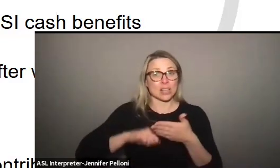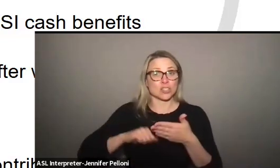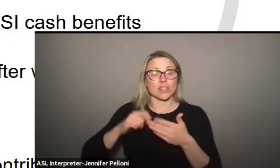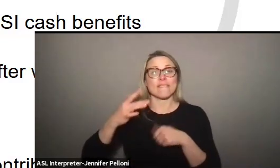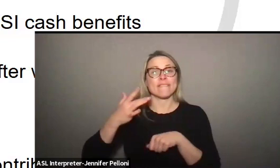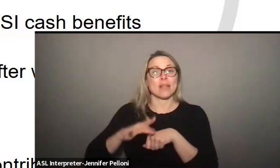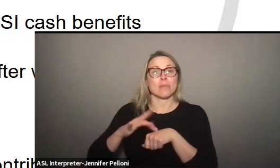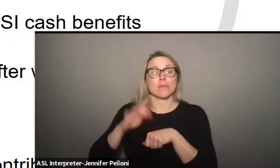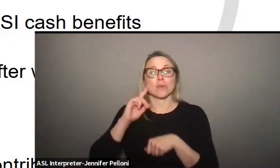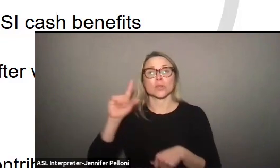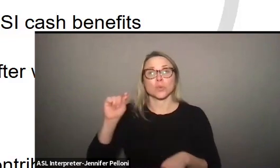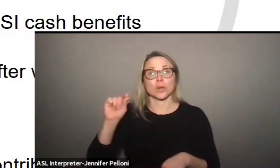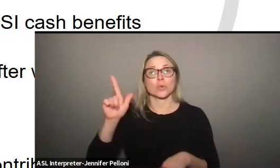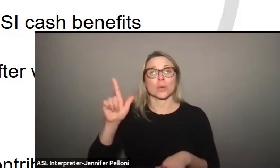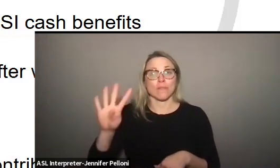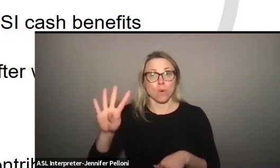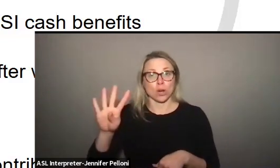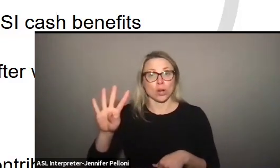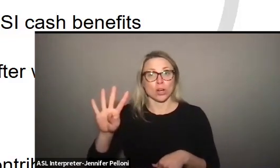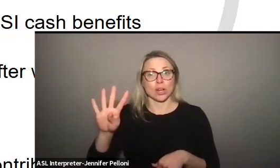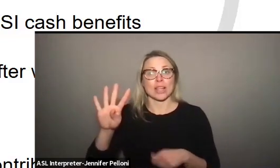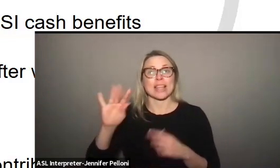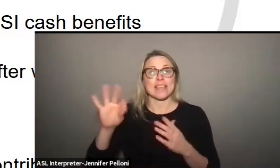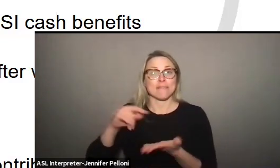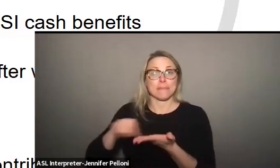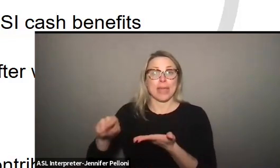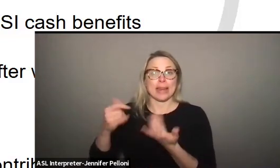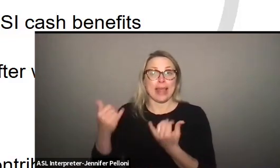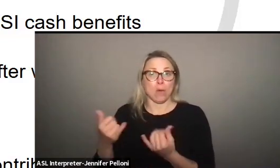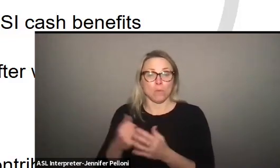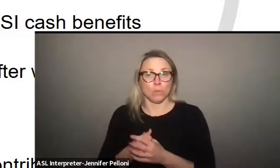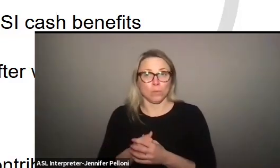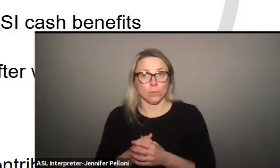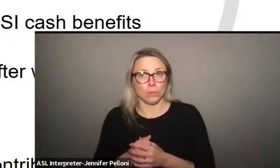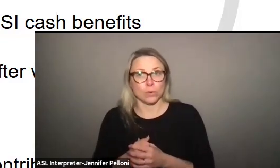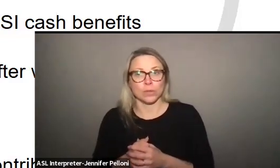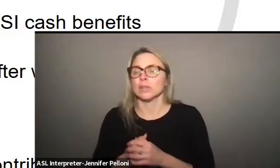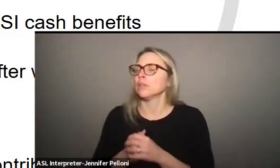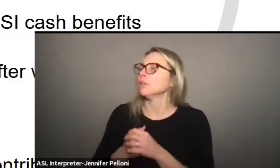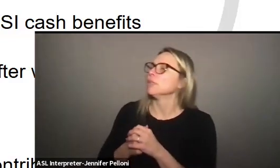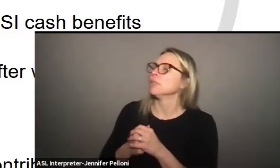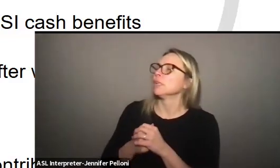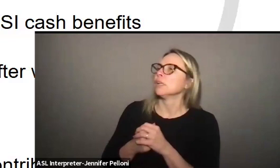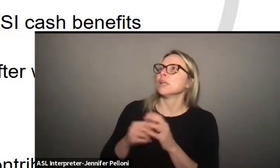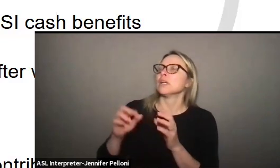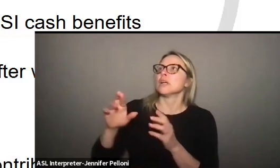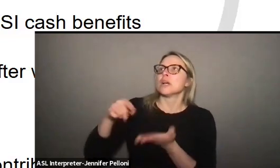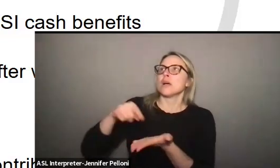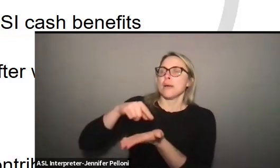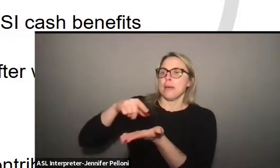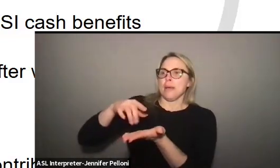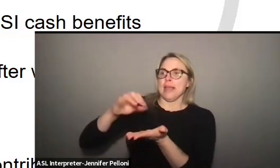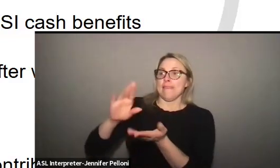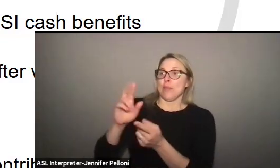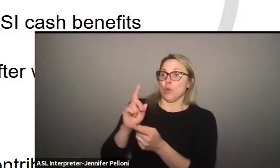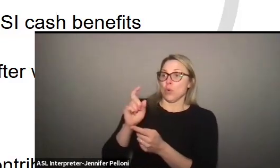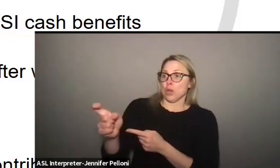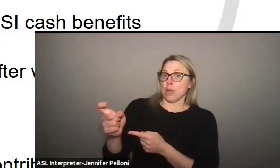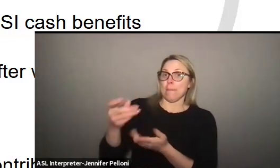available for 2024 if made now. So contributions made